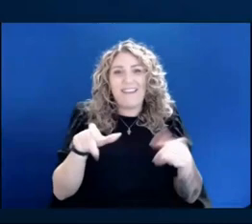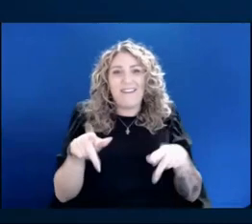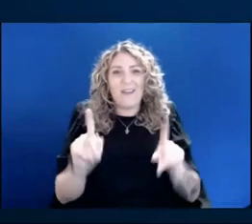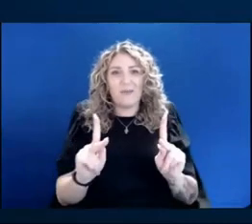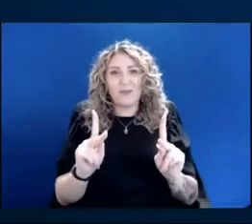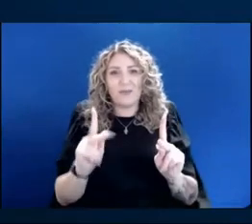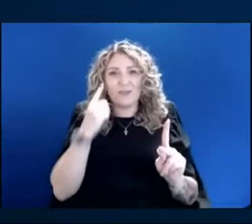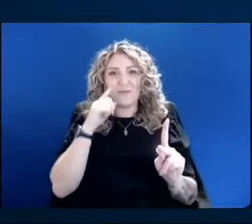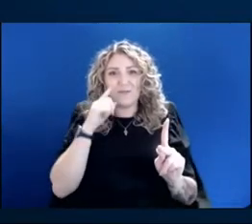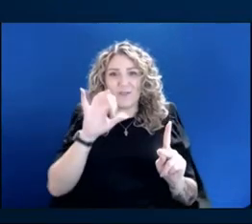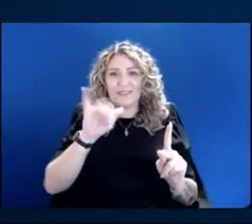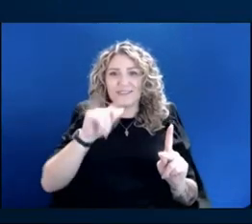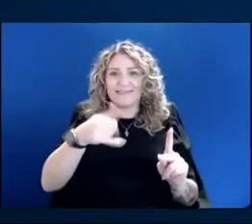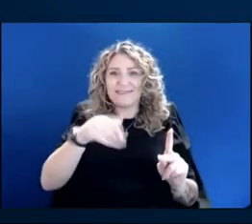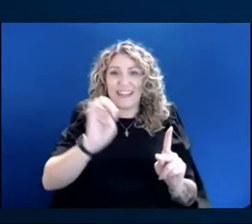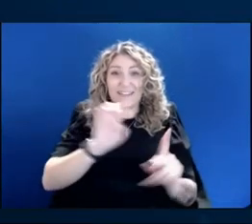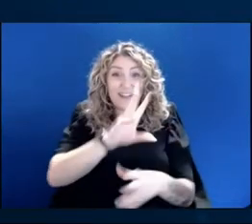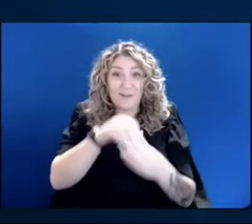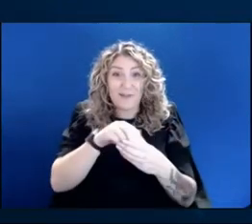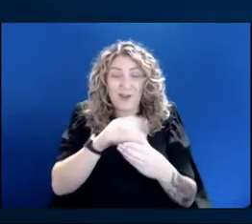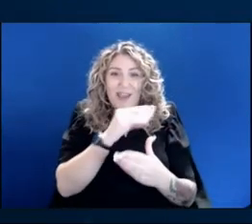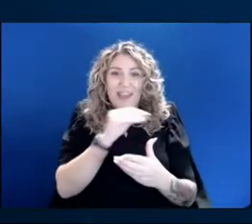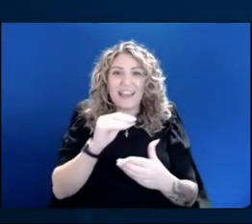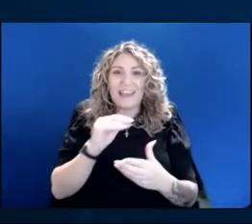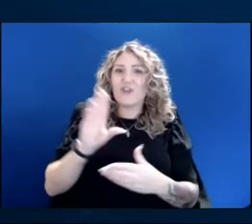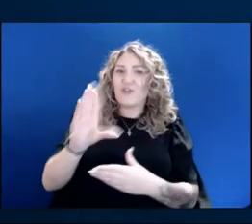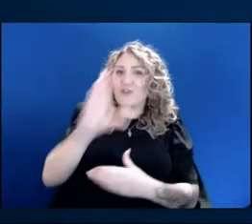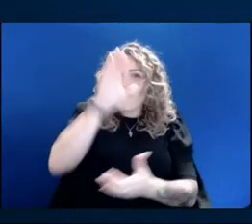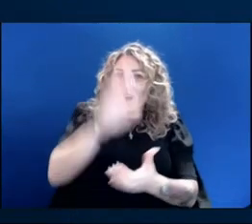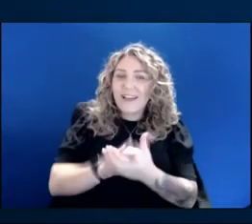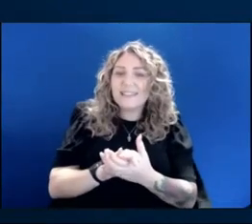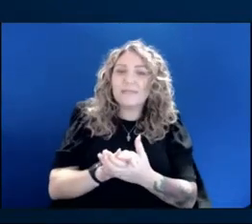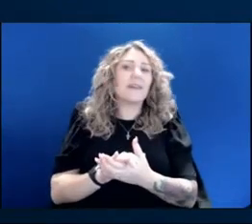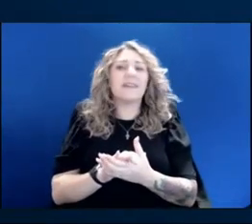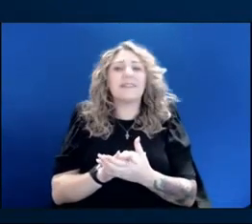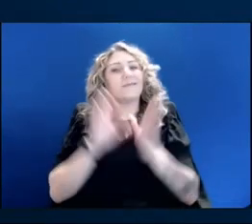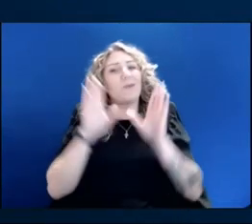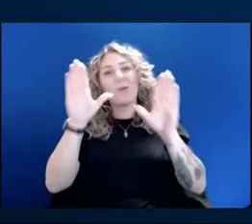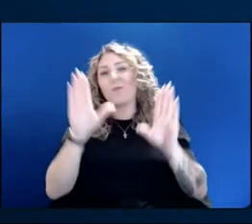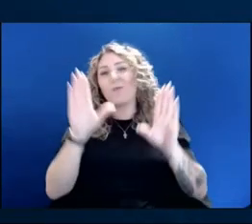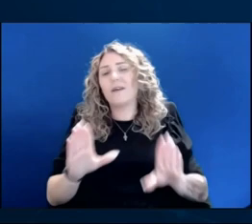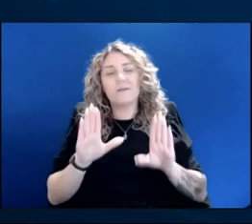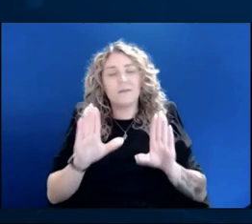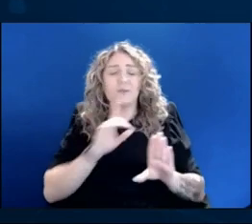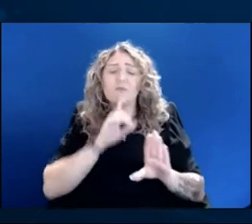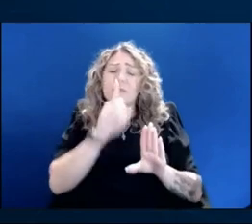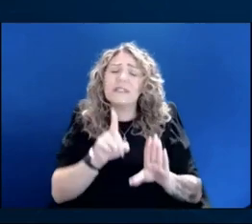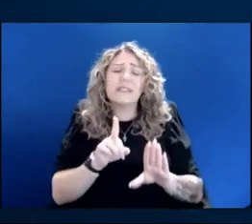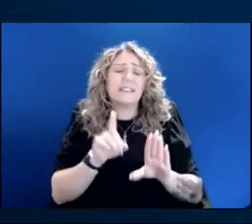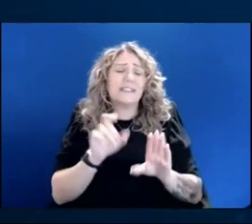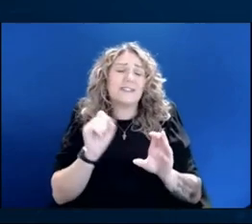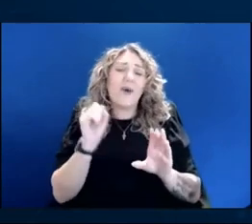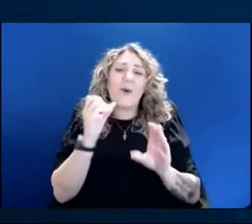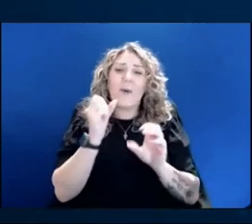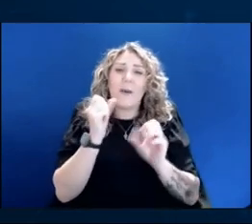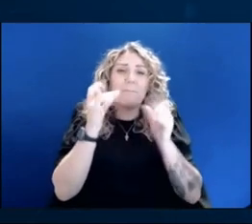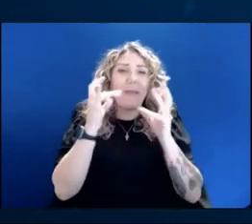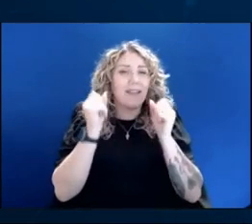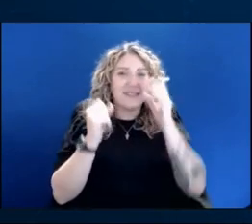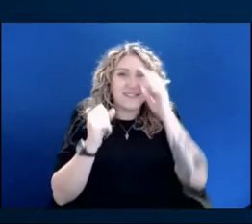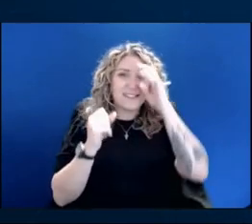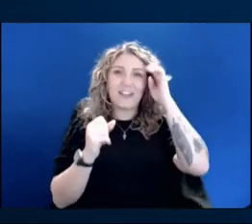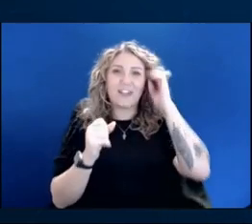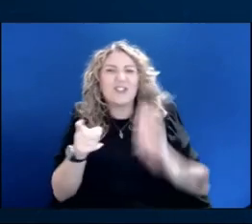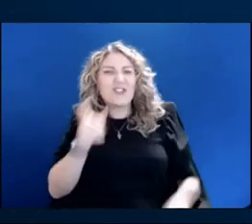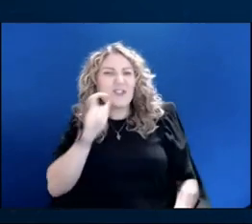Stephanie included in that, and Stephanie's husband, and it's just wonderful. It really is so, so amazing. She's a pretty cool person to